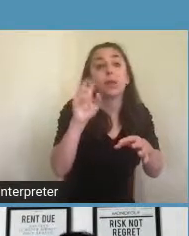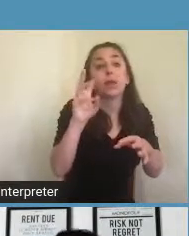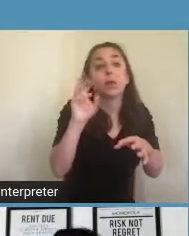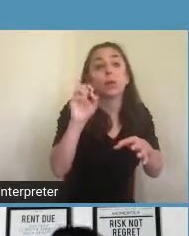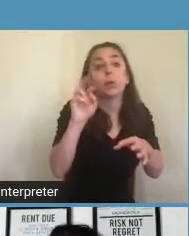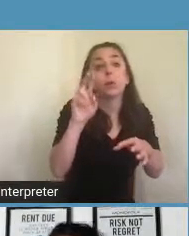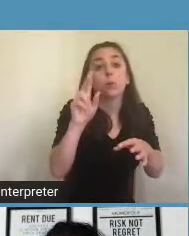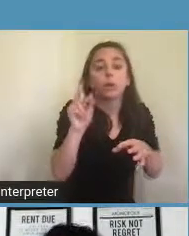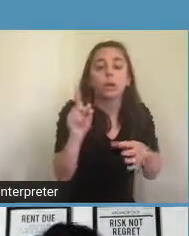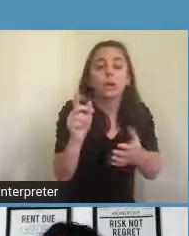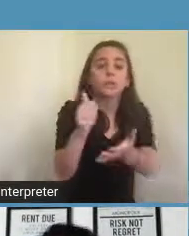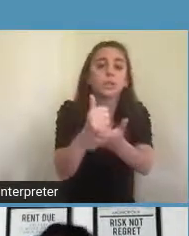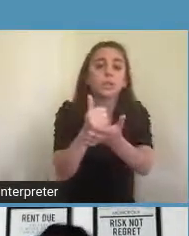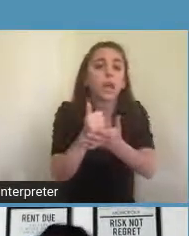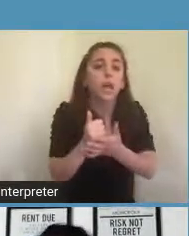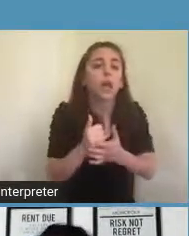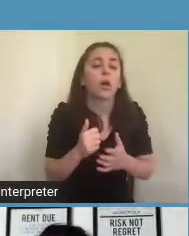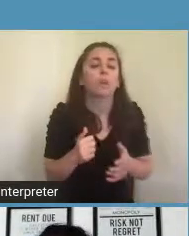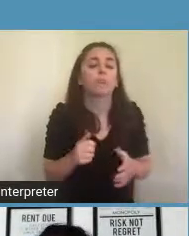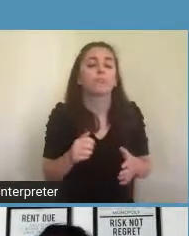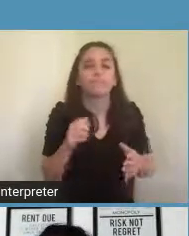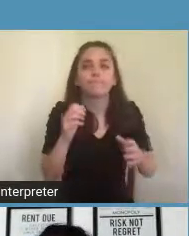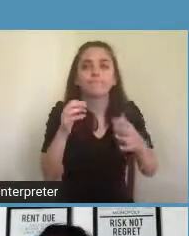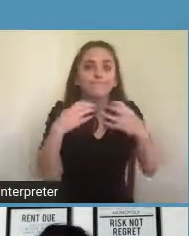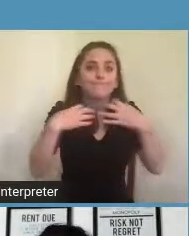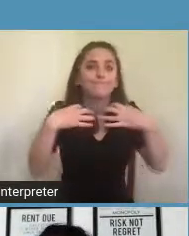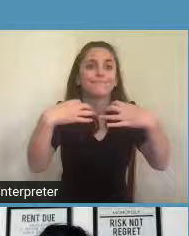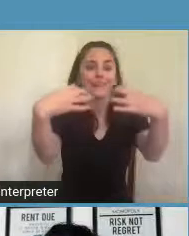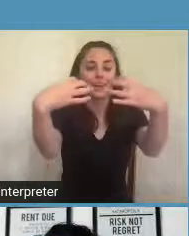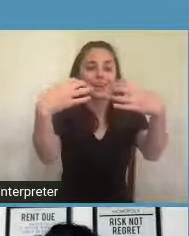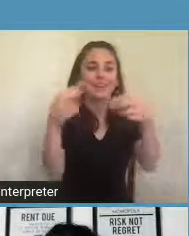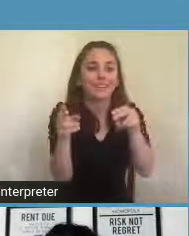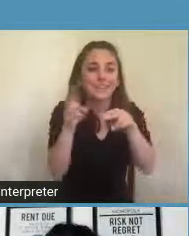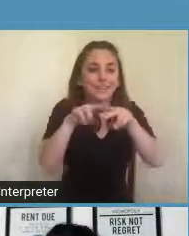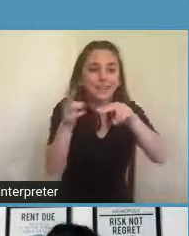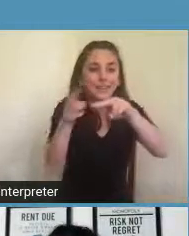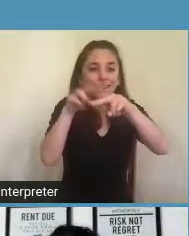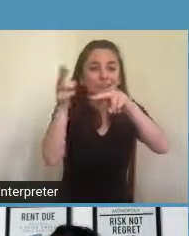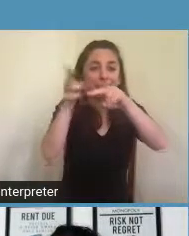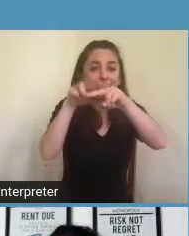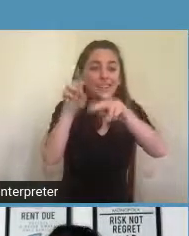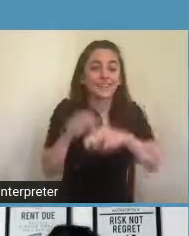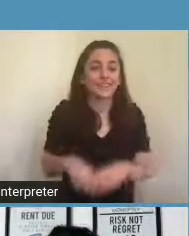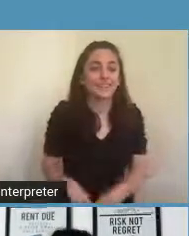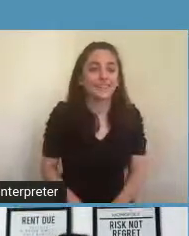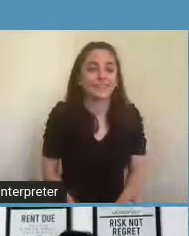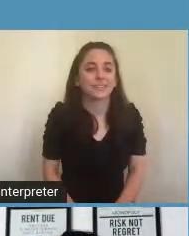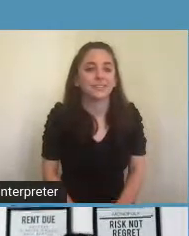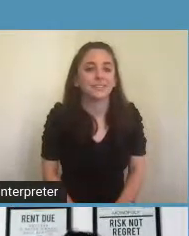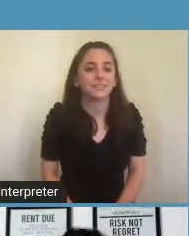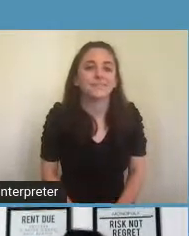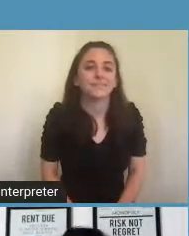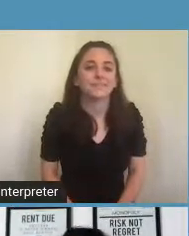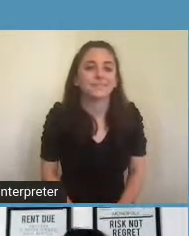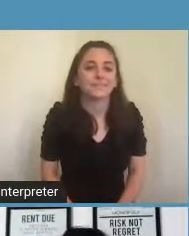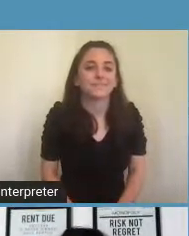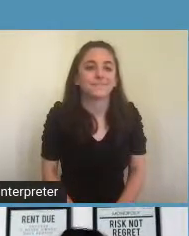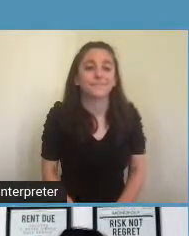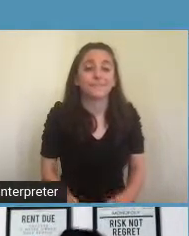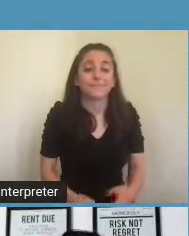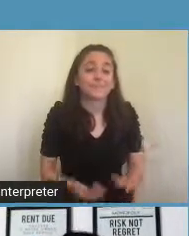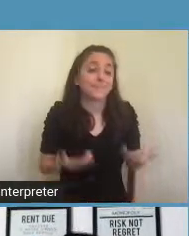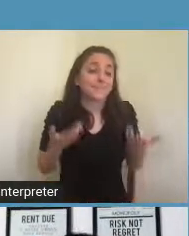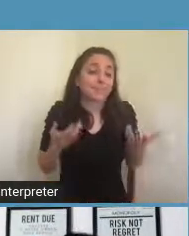really help to drive eyeballs to this video. So that is all